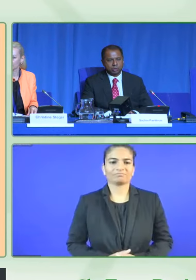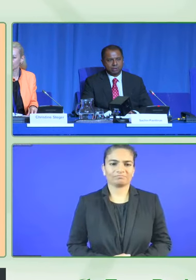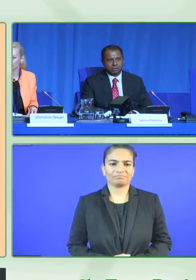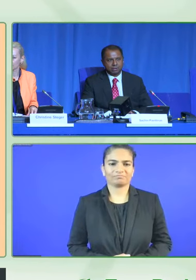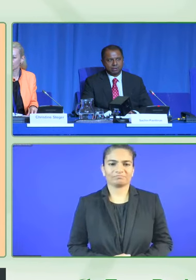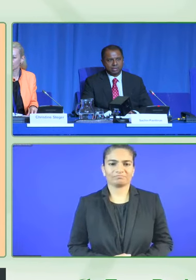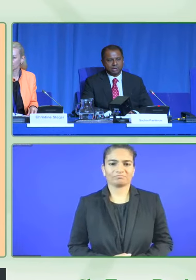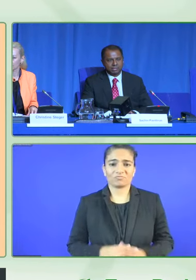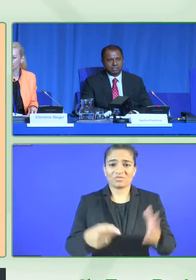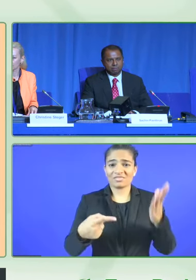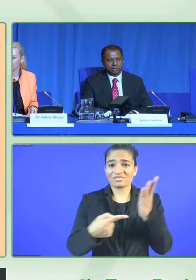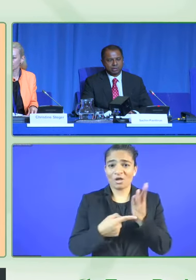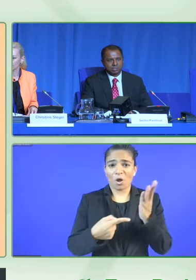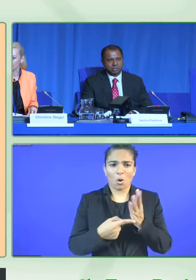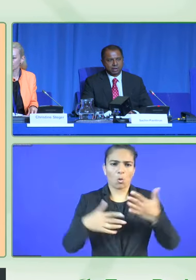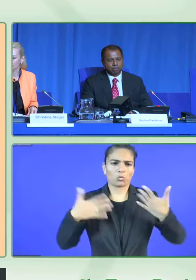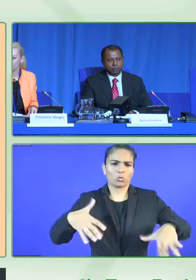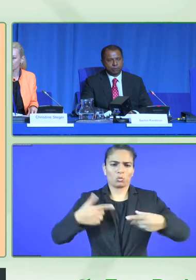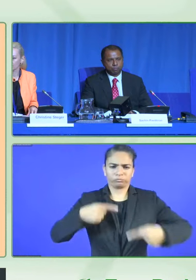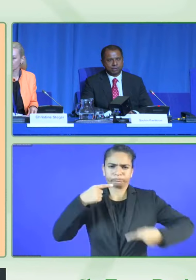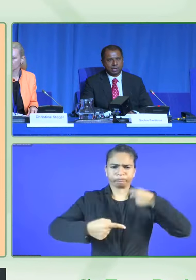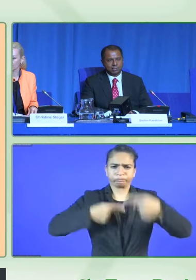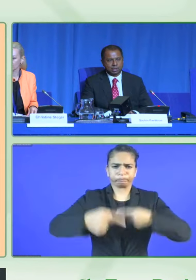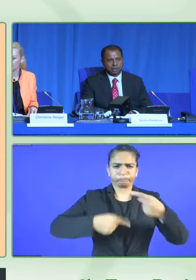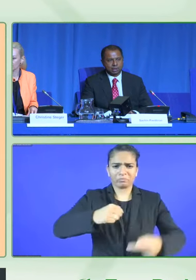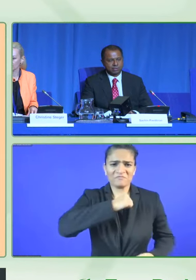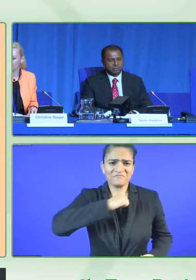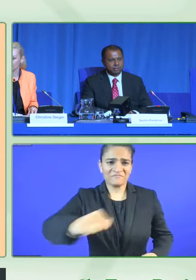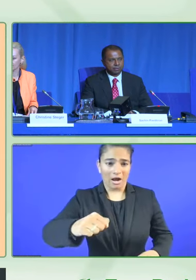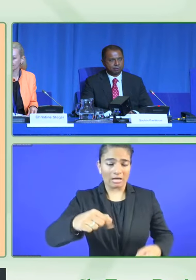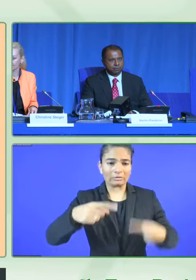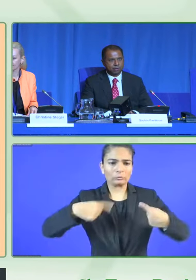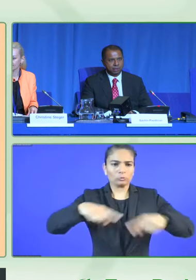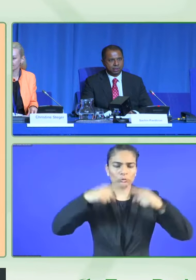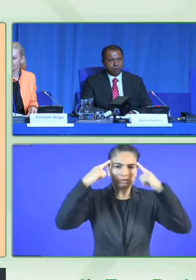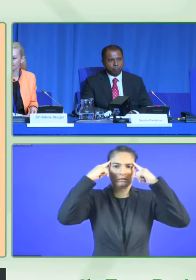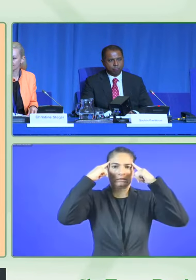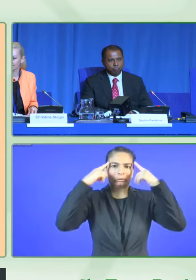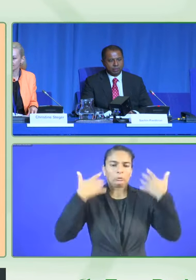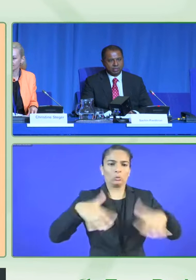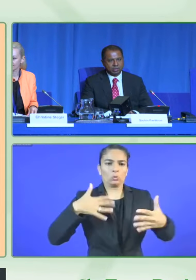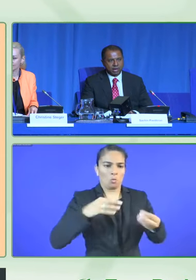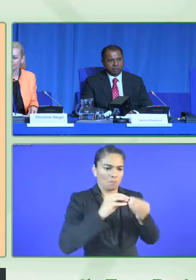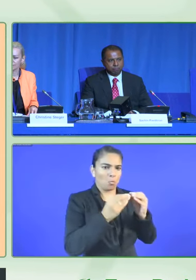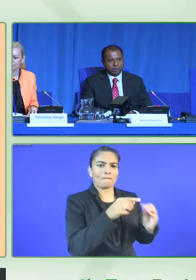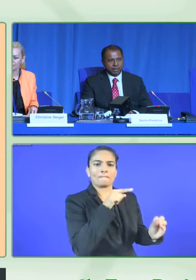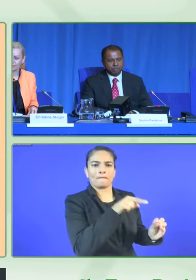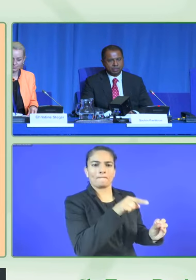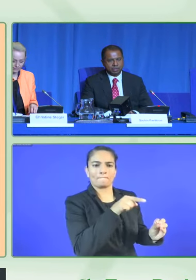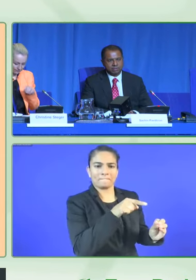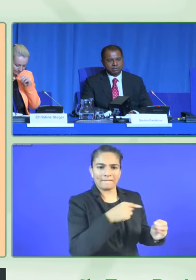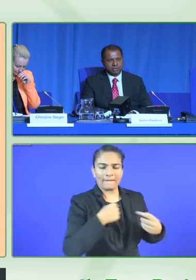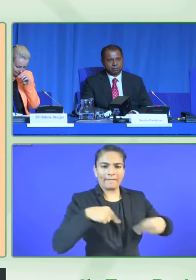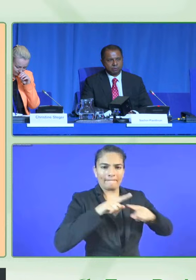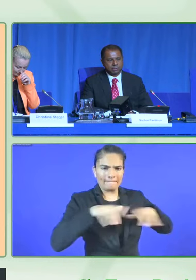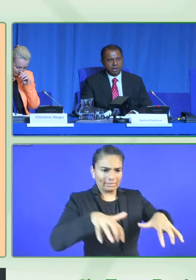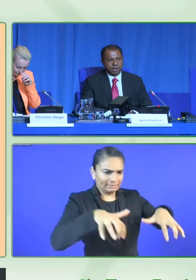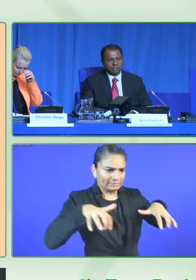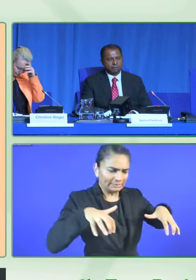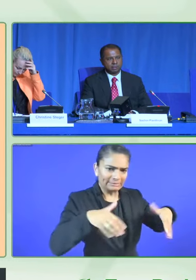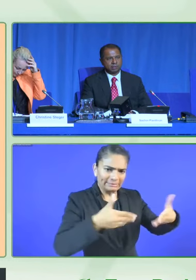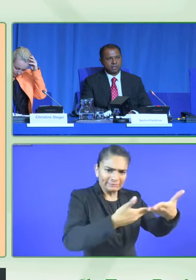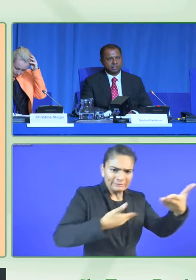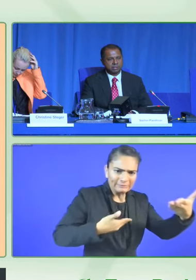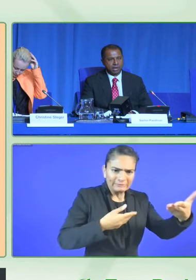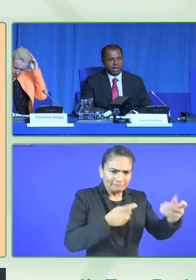sure these regulations that are put in place are successful? One thing that we have done successfully